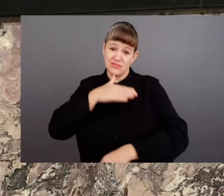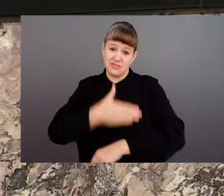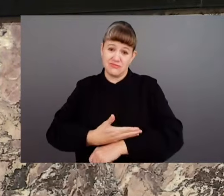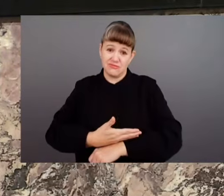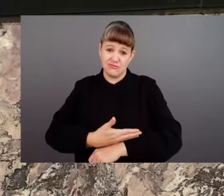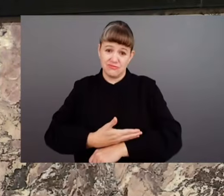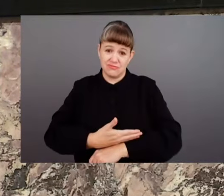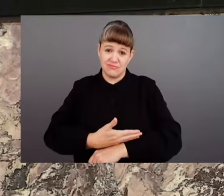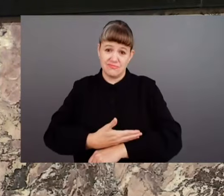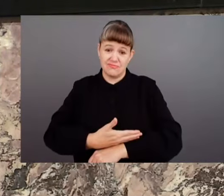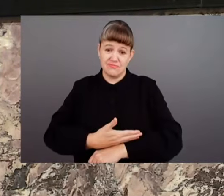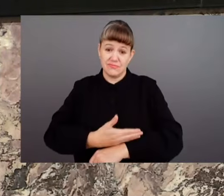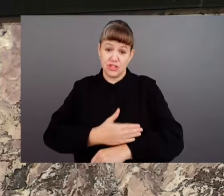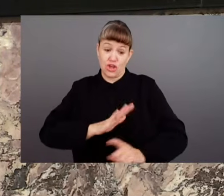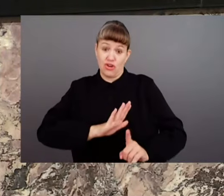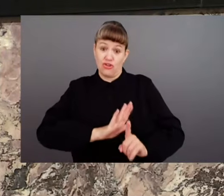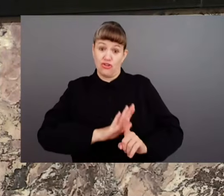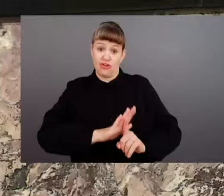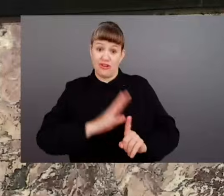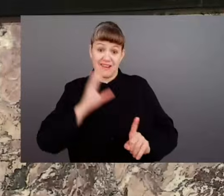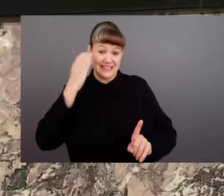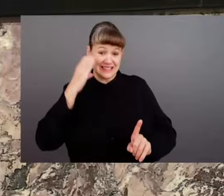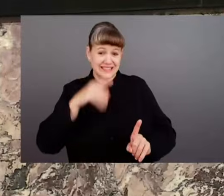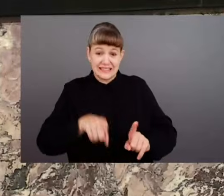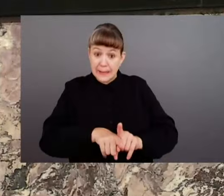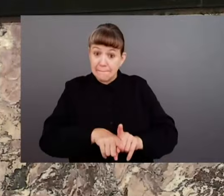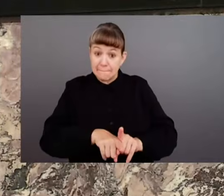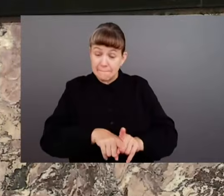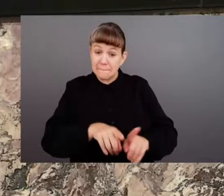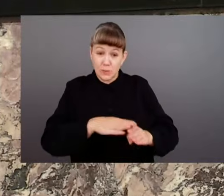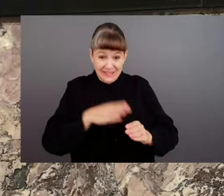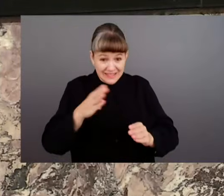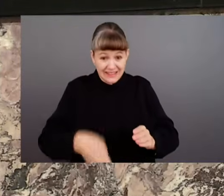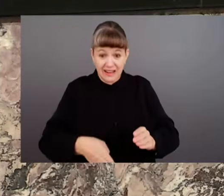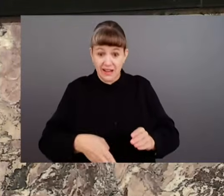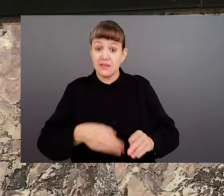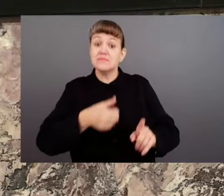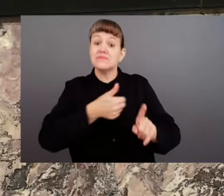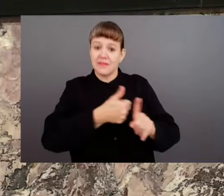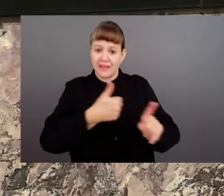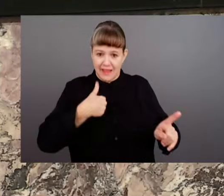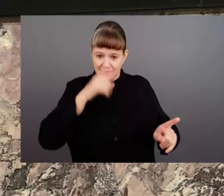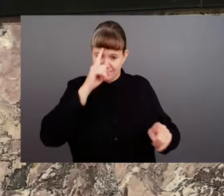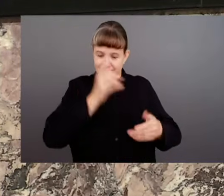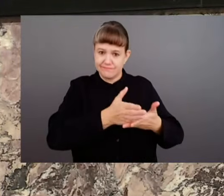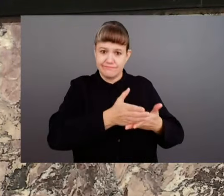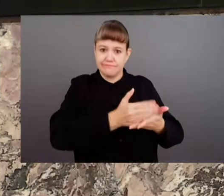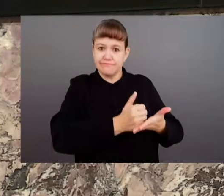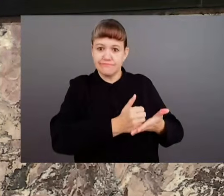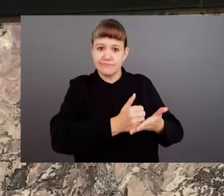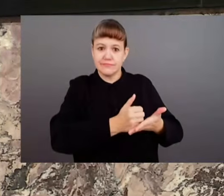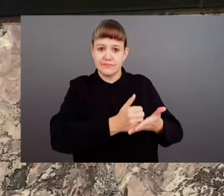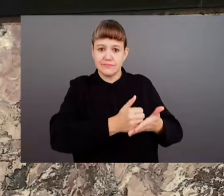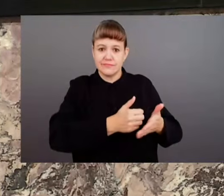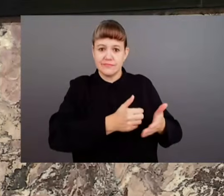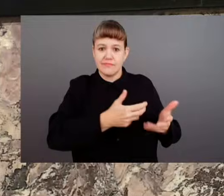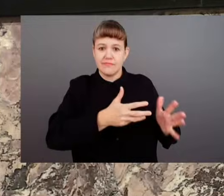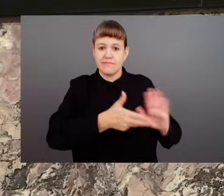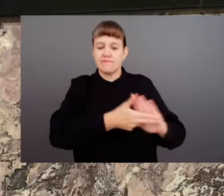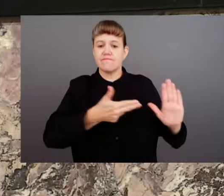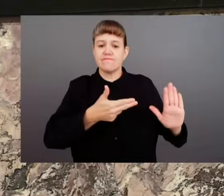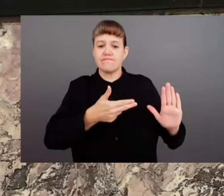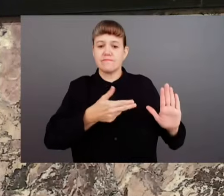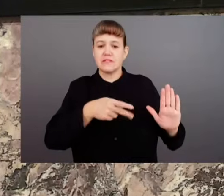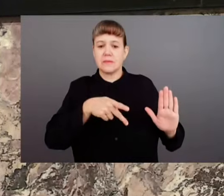same weekend she did, but he was already diagnosed with PANDAS. So while she spent a month in the hospital and 2 in